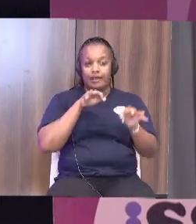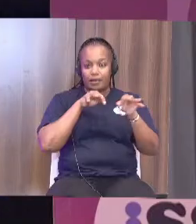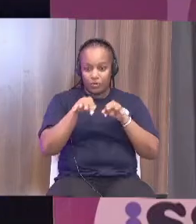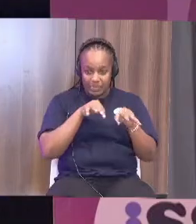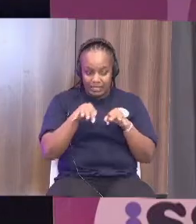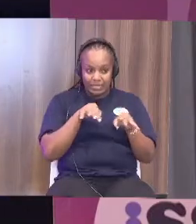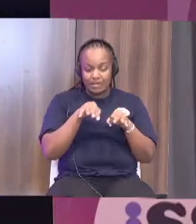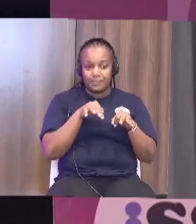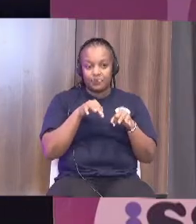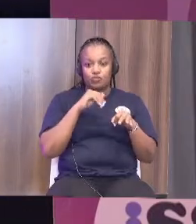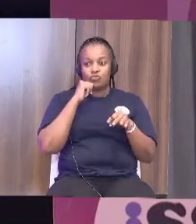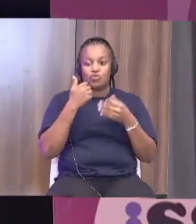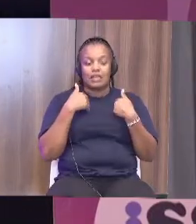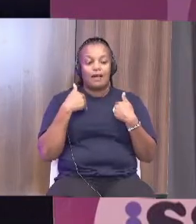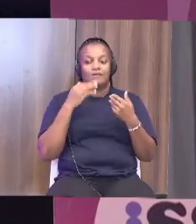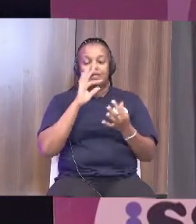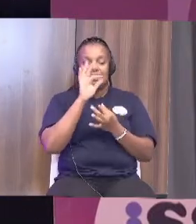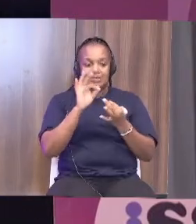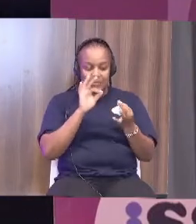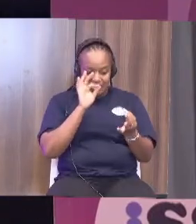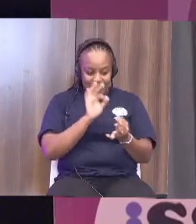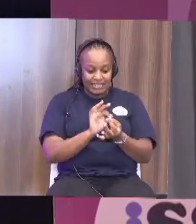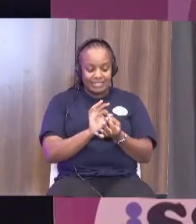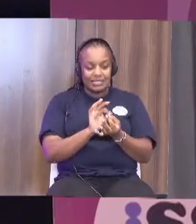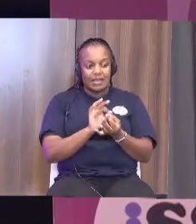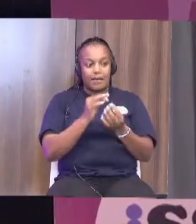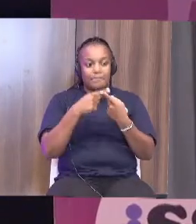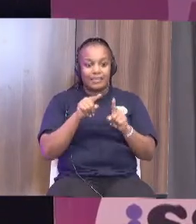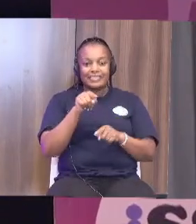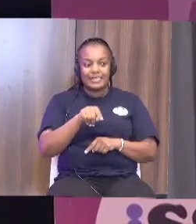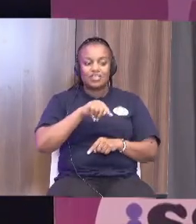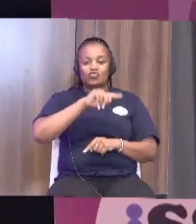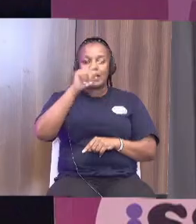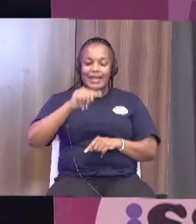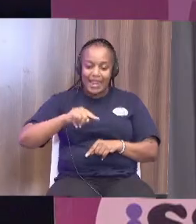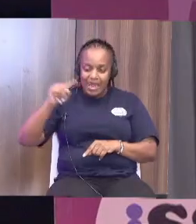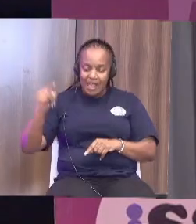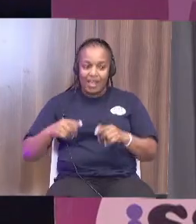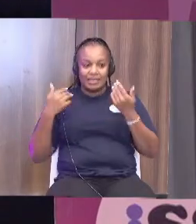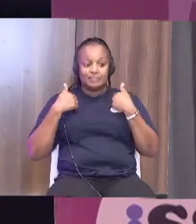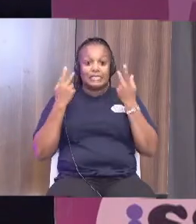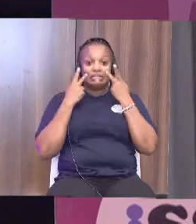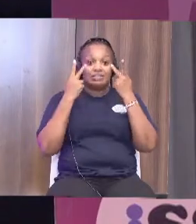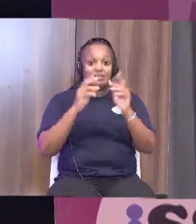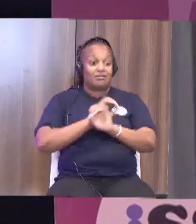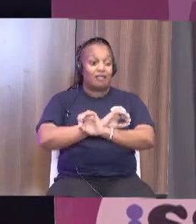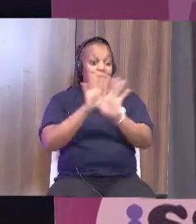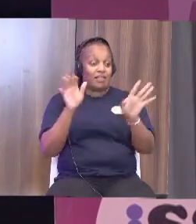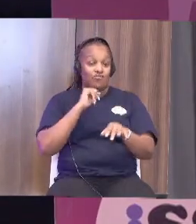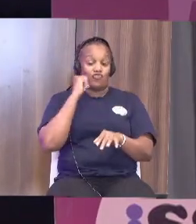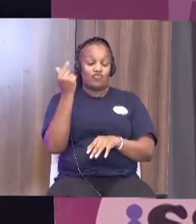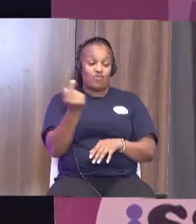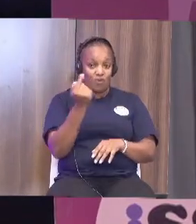have certainty. But this trend has actually been seen now in a few of the sero-epi studies, not only